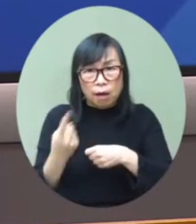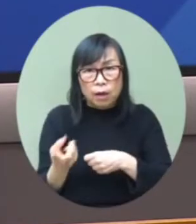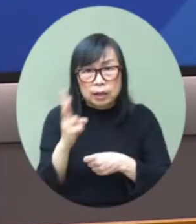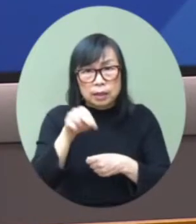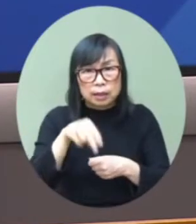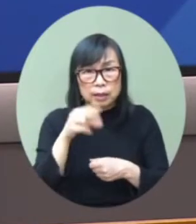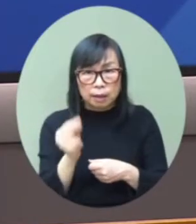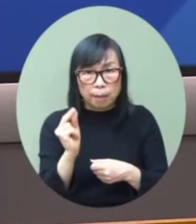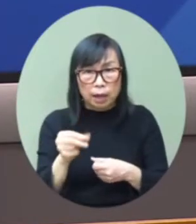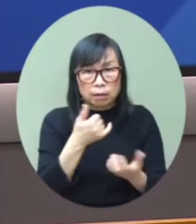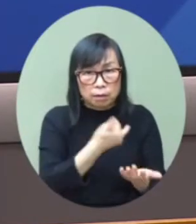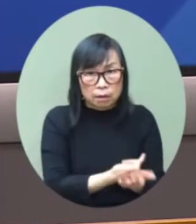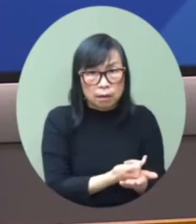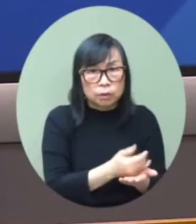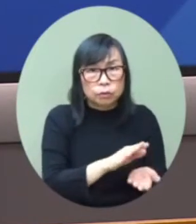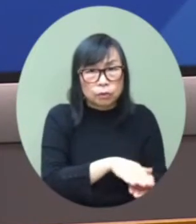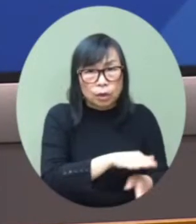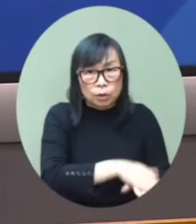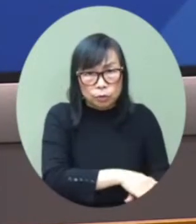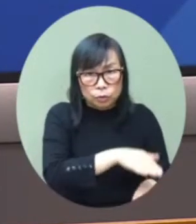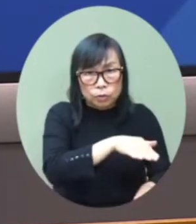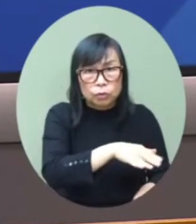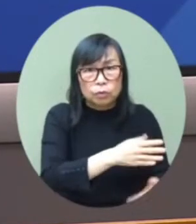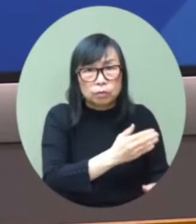can provide